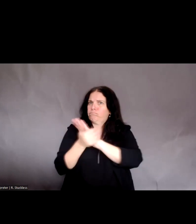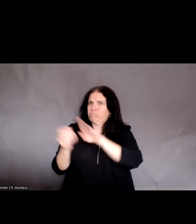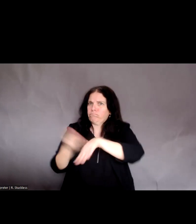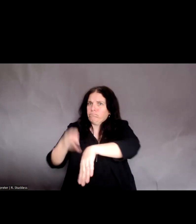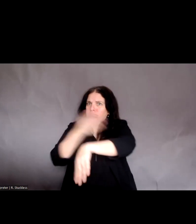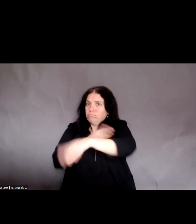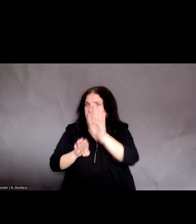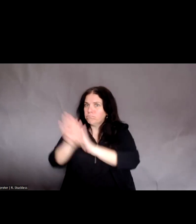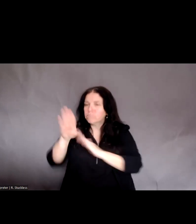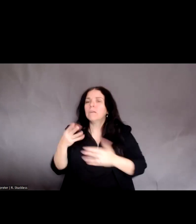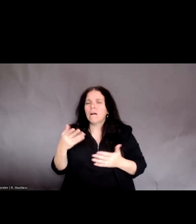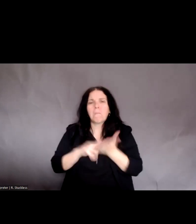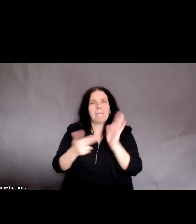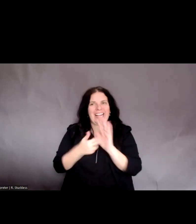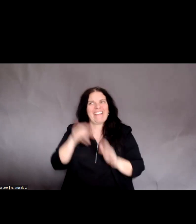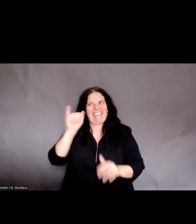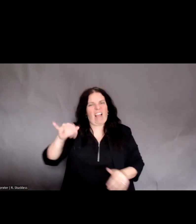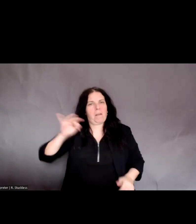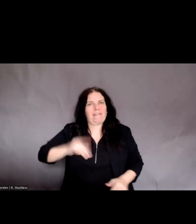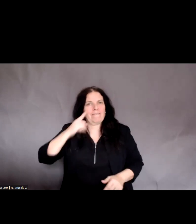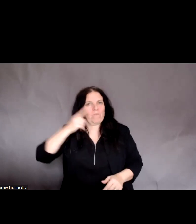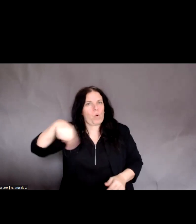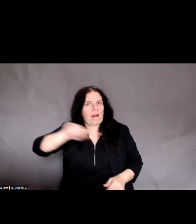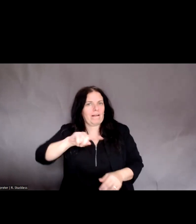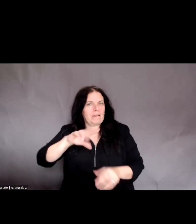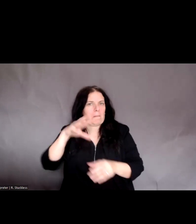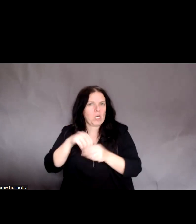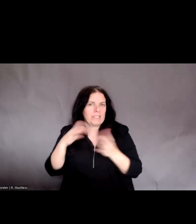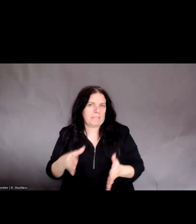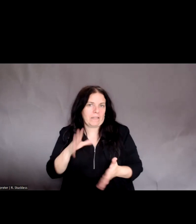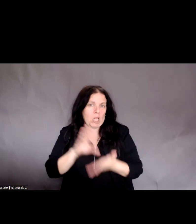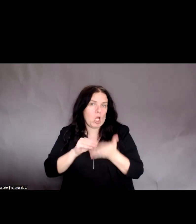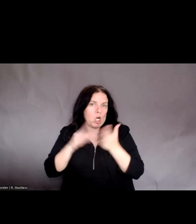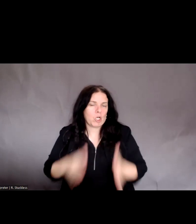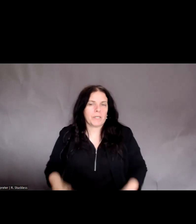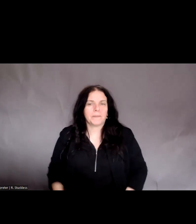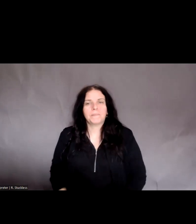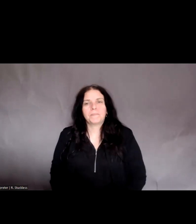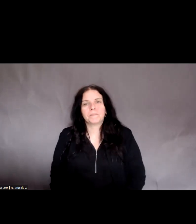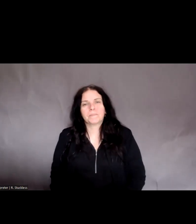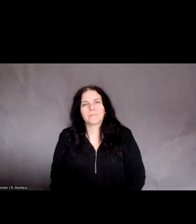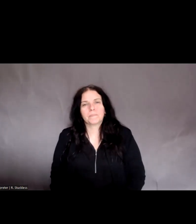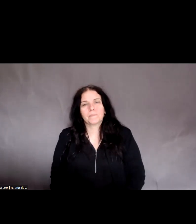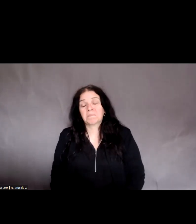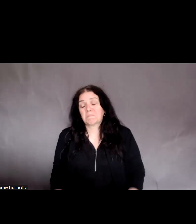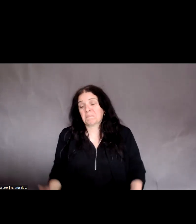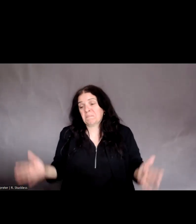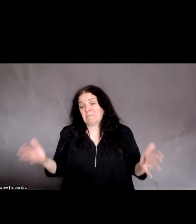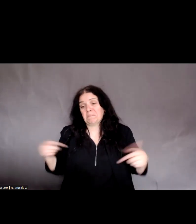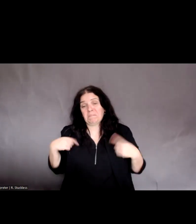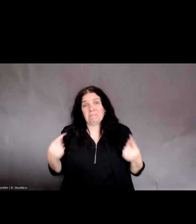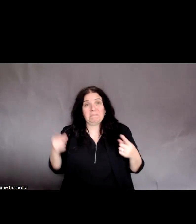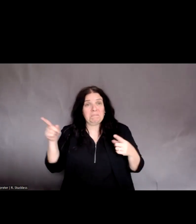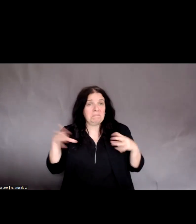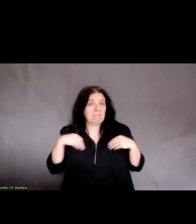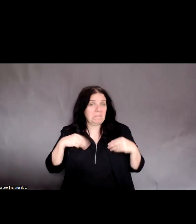important to be meaningful to an employer, to a learner. And we've never had any pushback